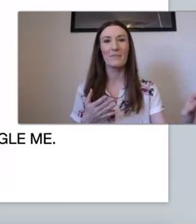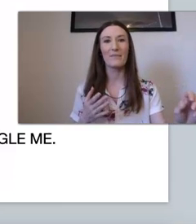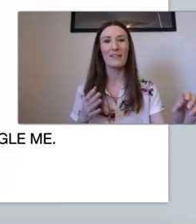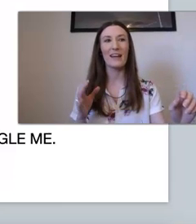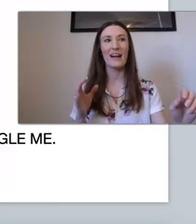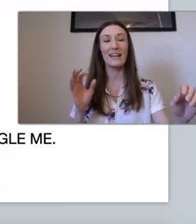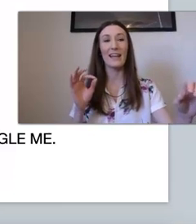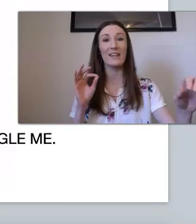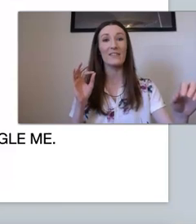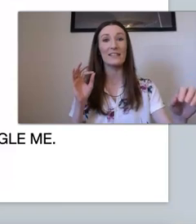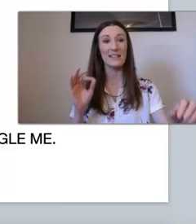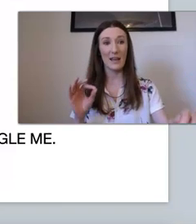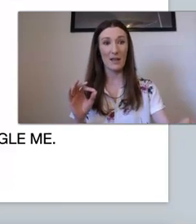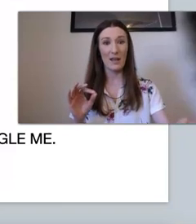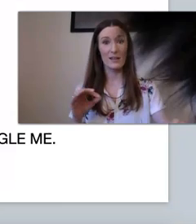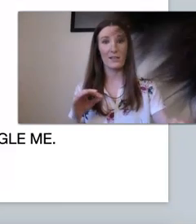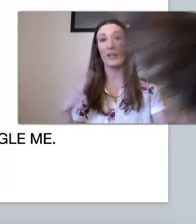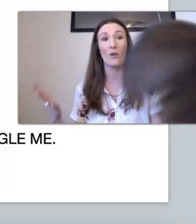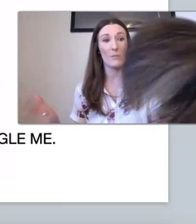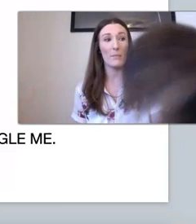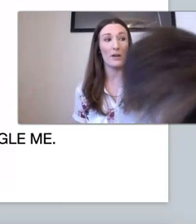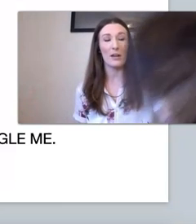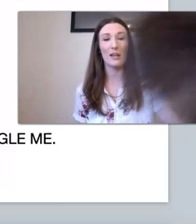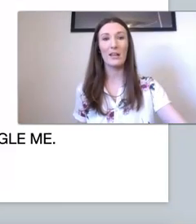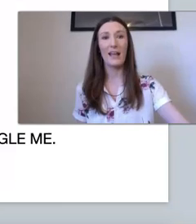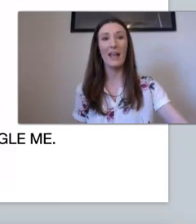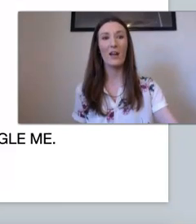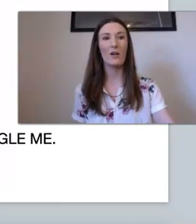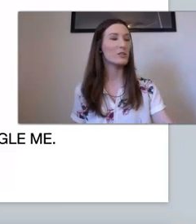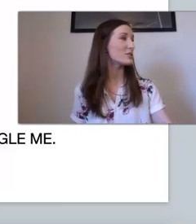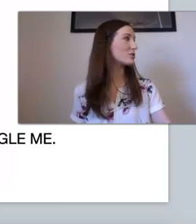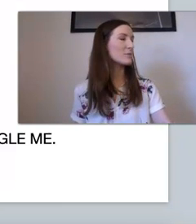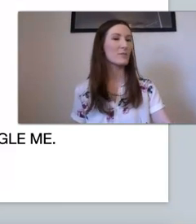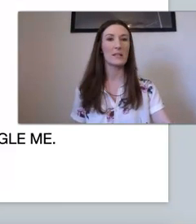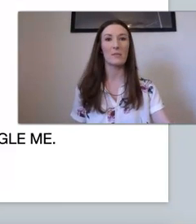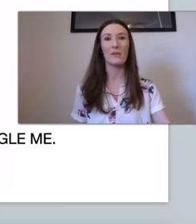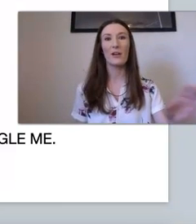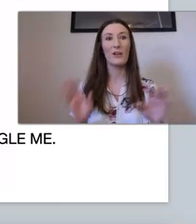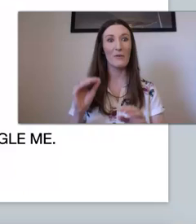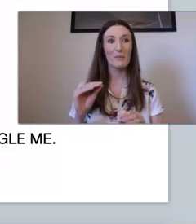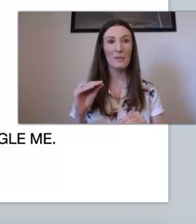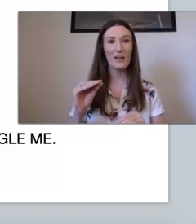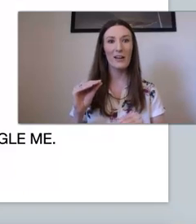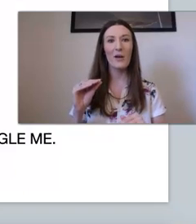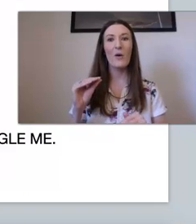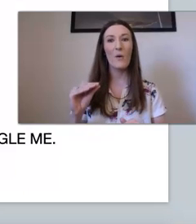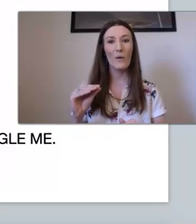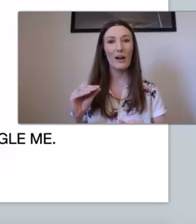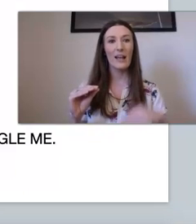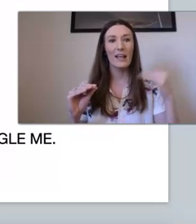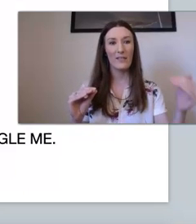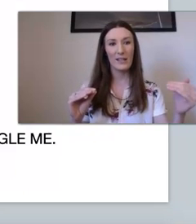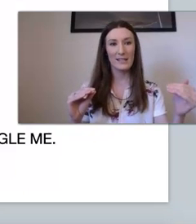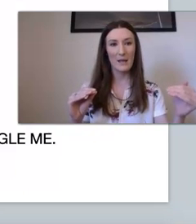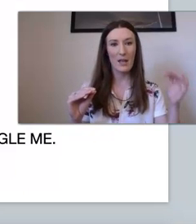Bella, a negative statement, like no, I'm not married, okay? She just jumped off the table. No, I'm not married,